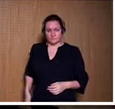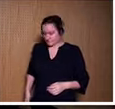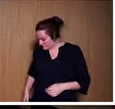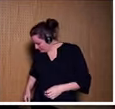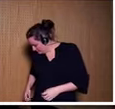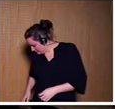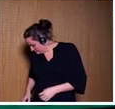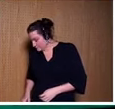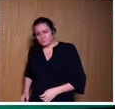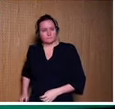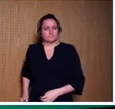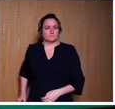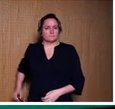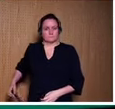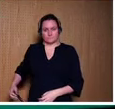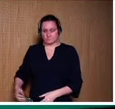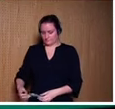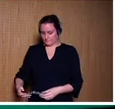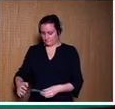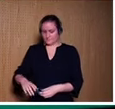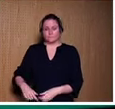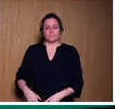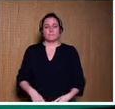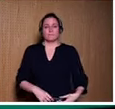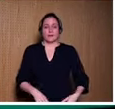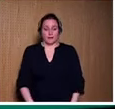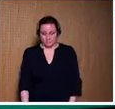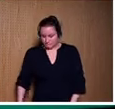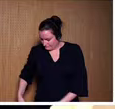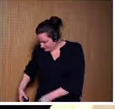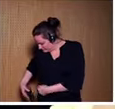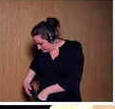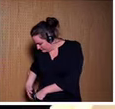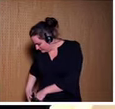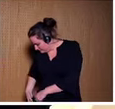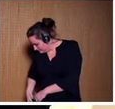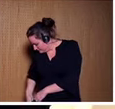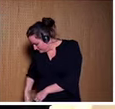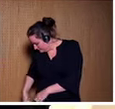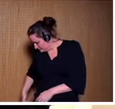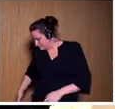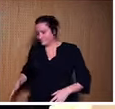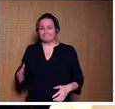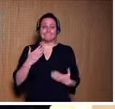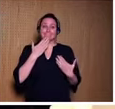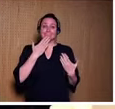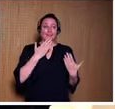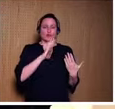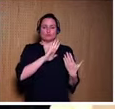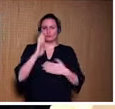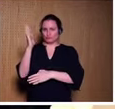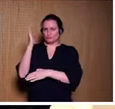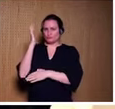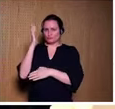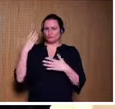Indeed, this was such an insightful keynote, which highlights key concepts around gender ideology, but also